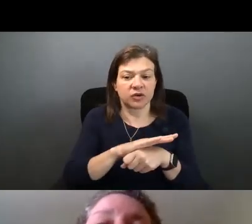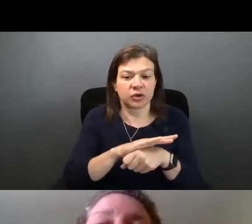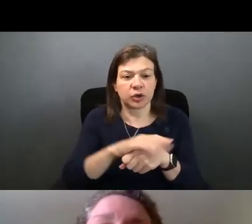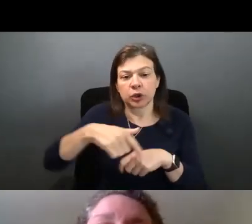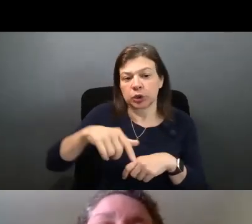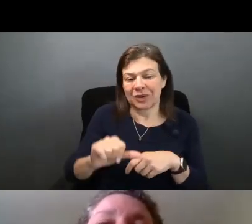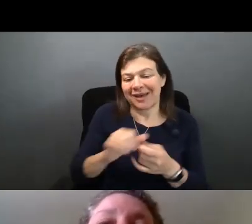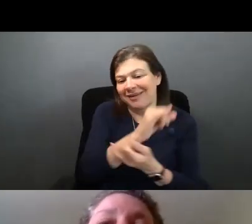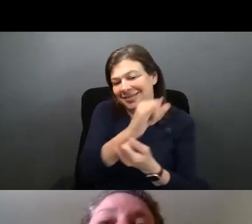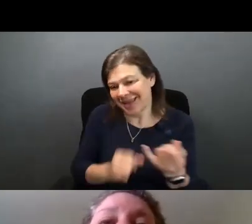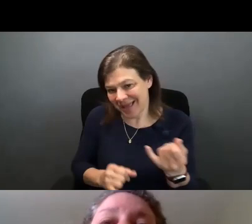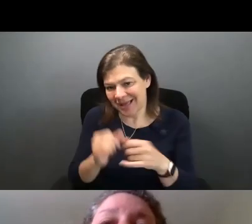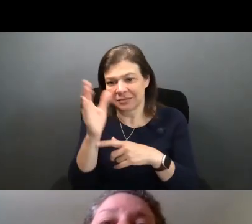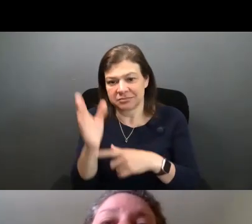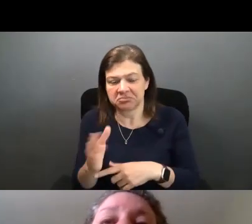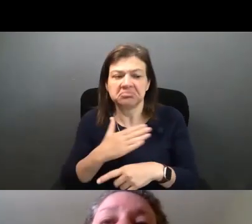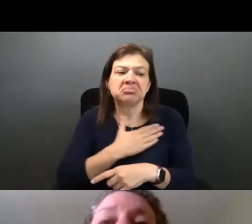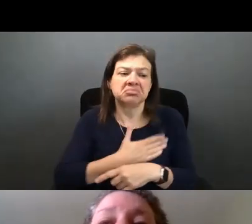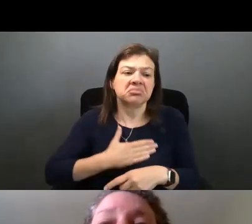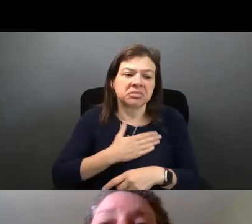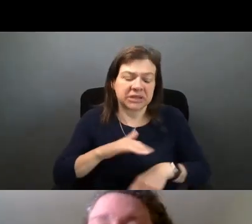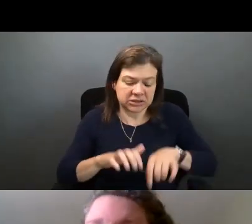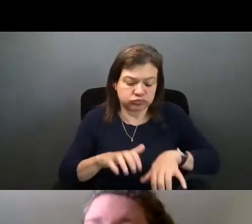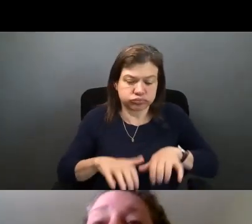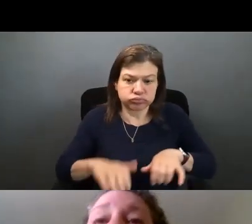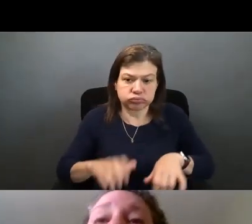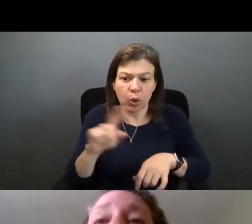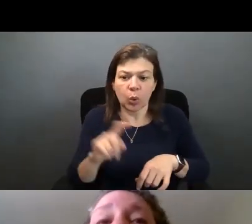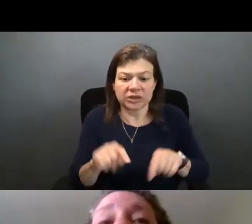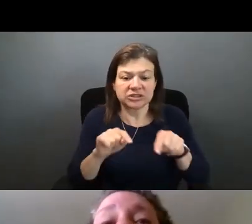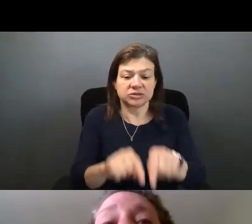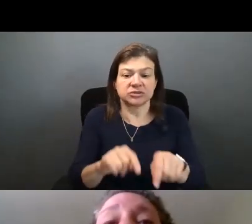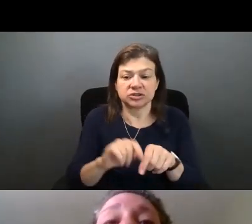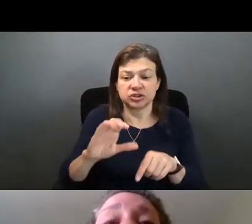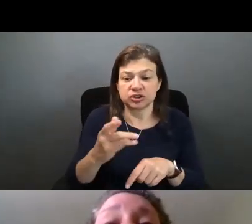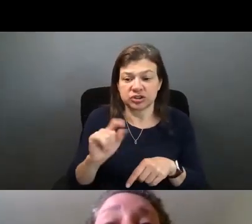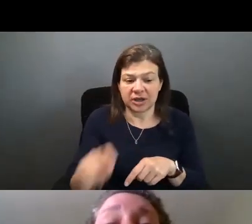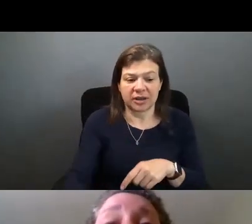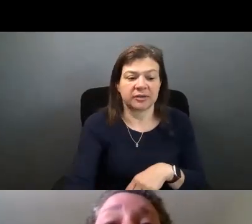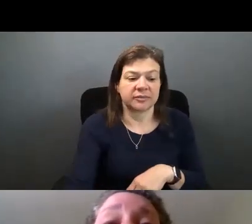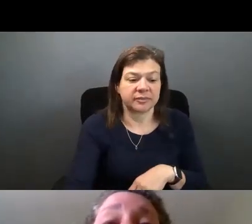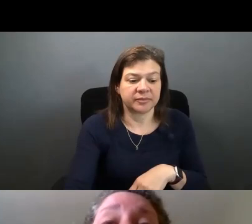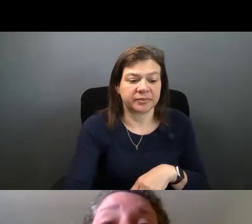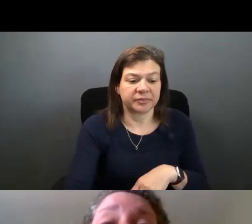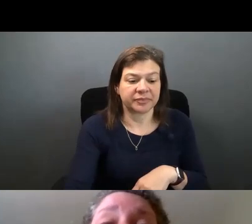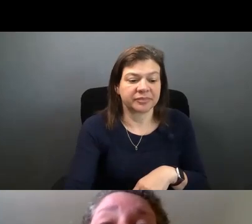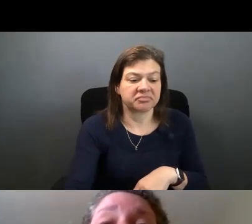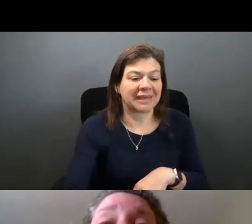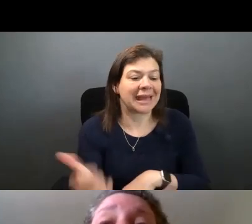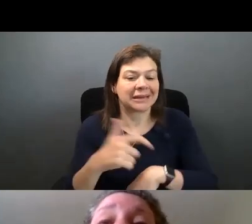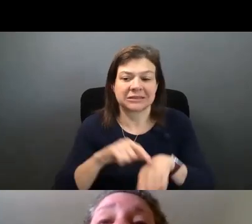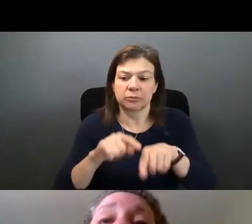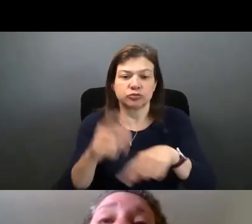Q&A at the end. Please feel free to type your questions into the Q&A box anytime during my